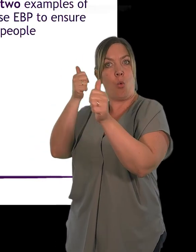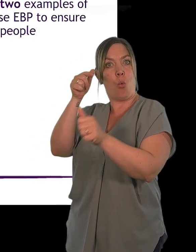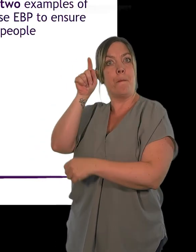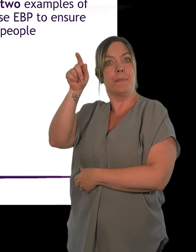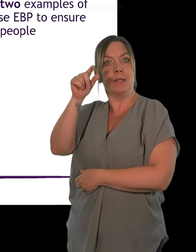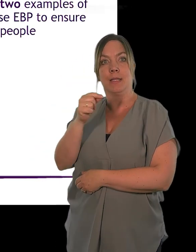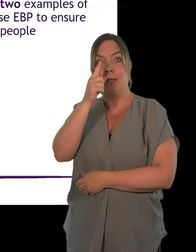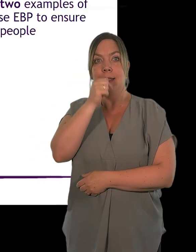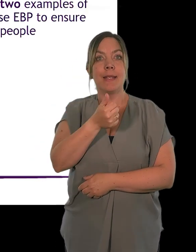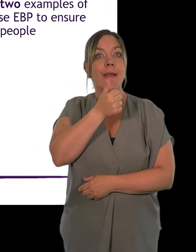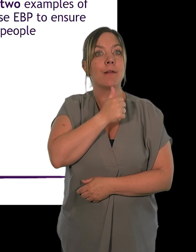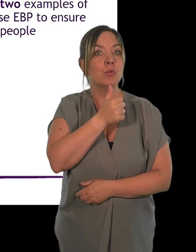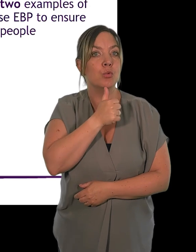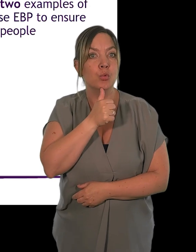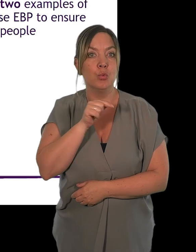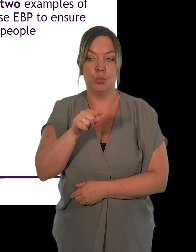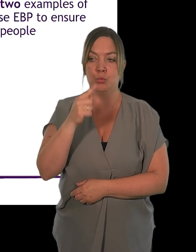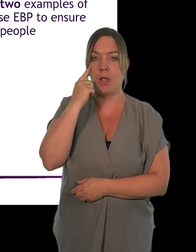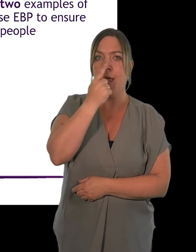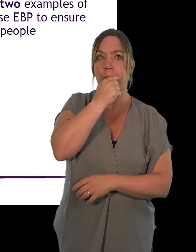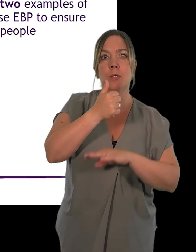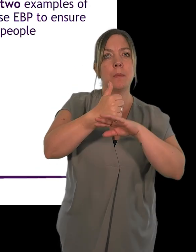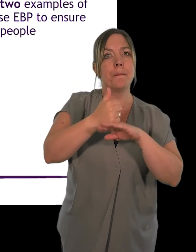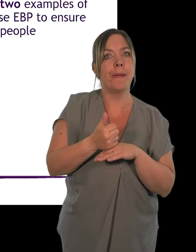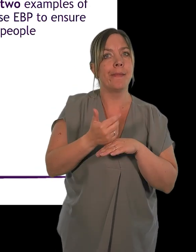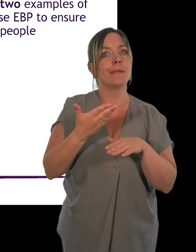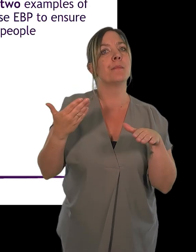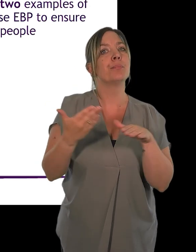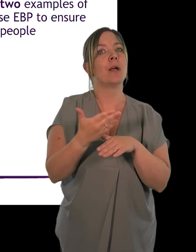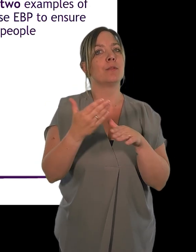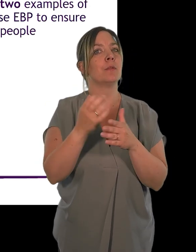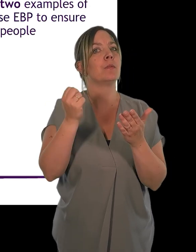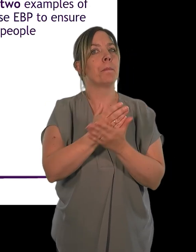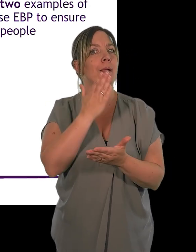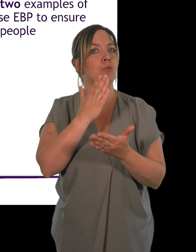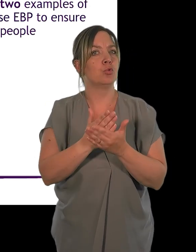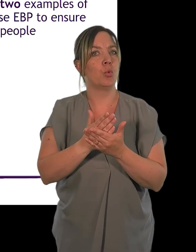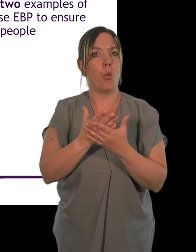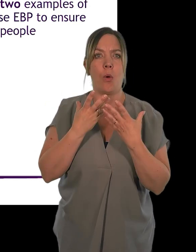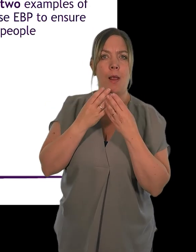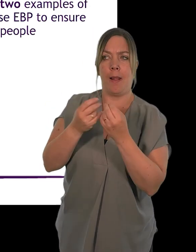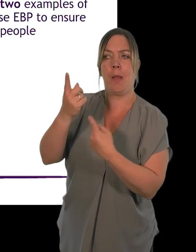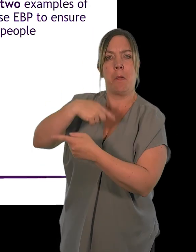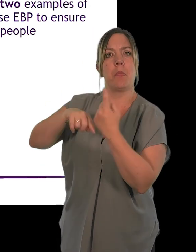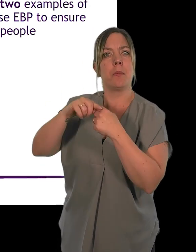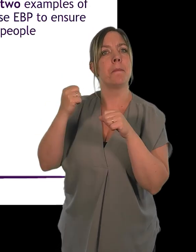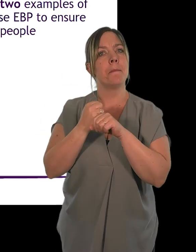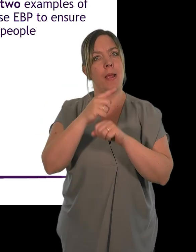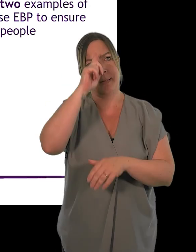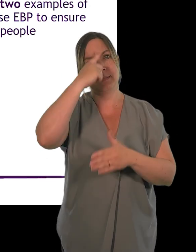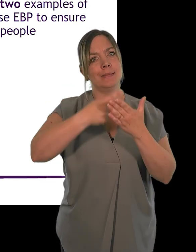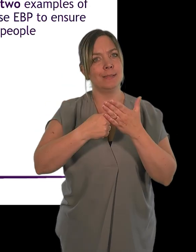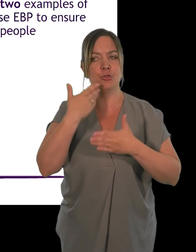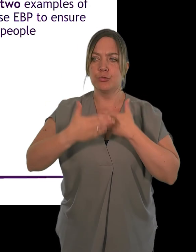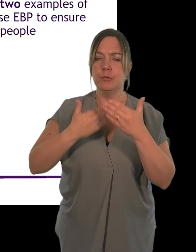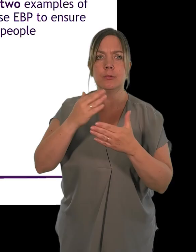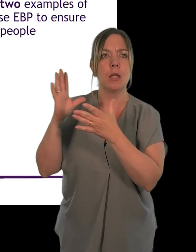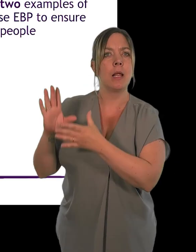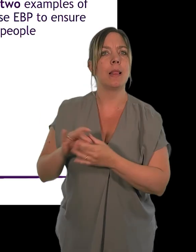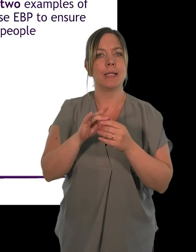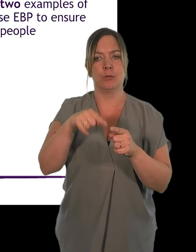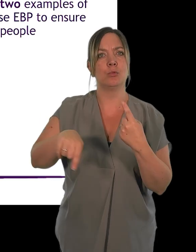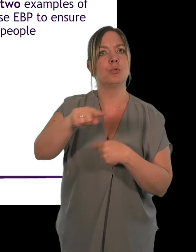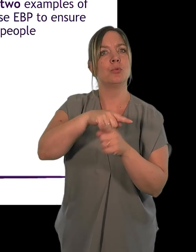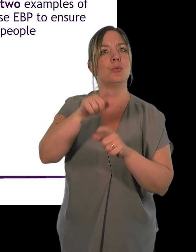ensure sound decision making in people practices. So we need to consider here where we